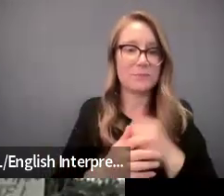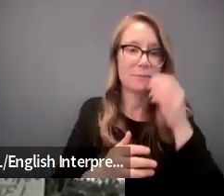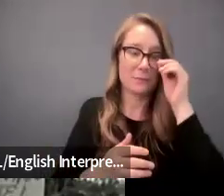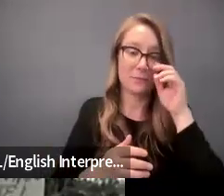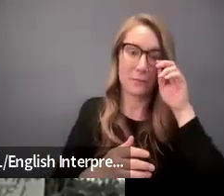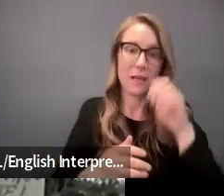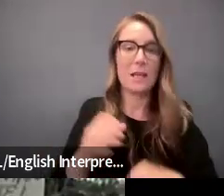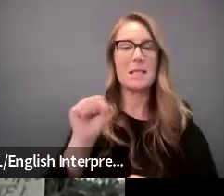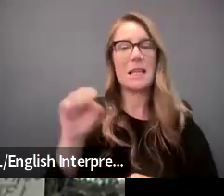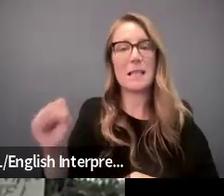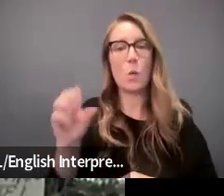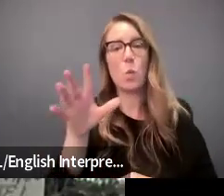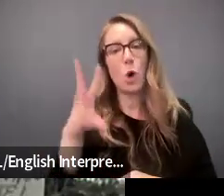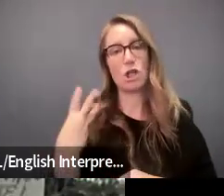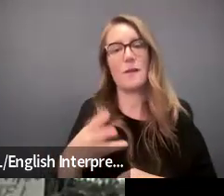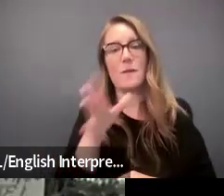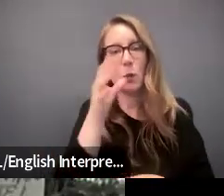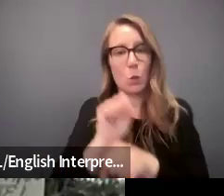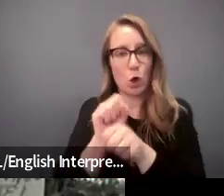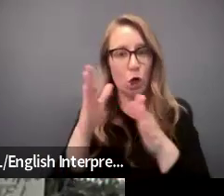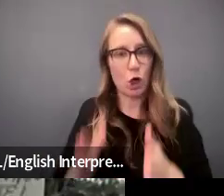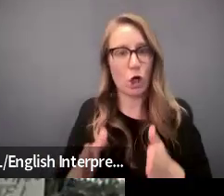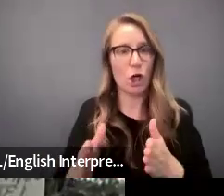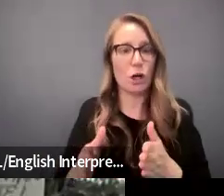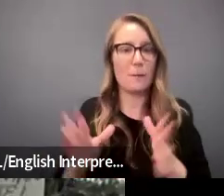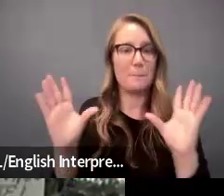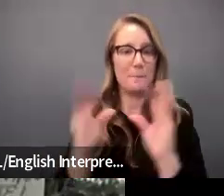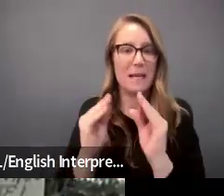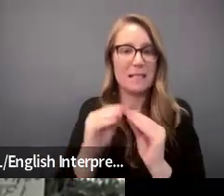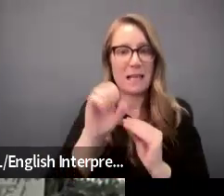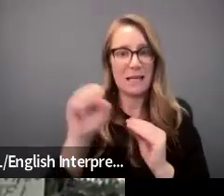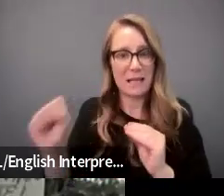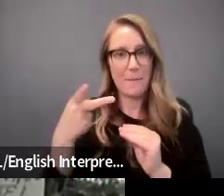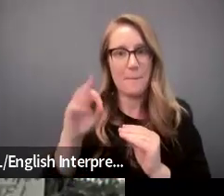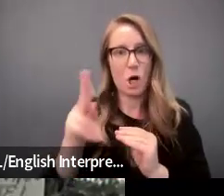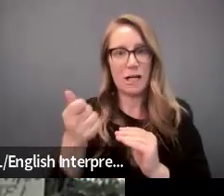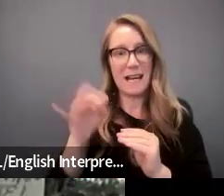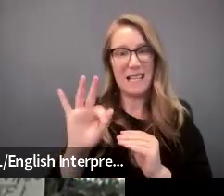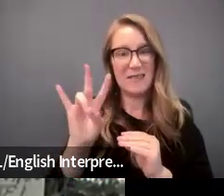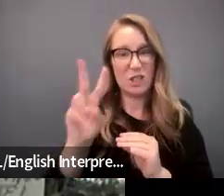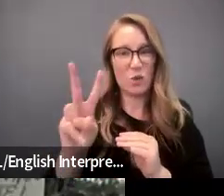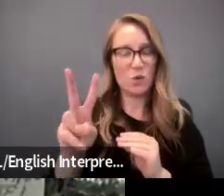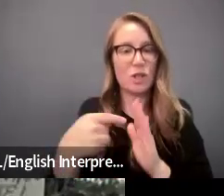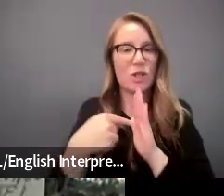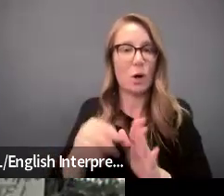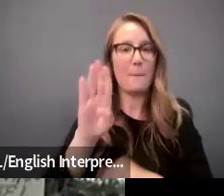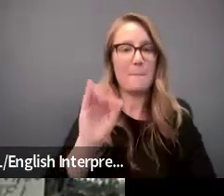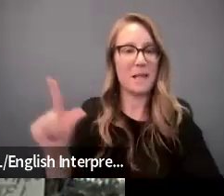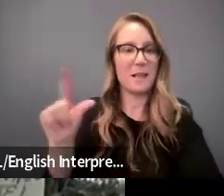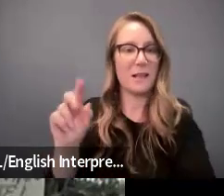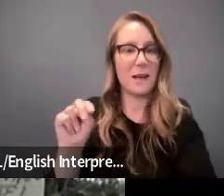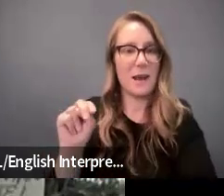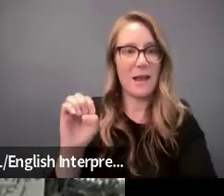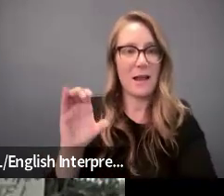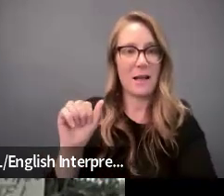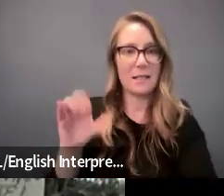Sunnyside, Washington Farm Worker Union meeting at the Sunnyside Central Park in 1972. And here's Bill Nicasio, Vice President